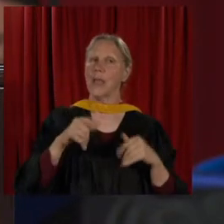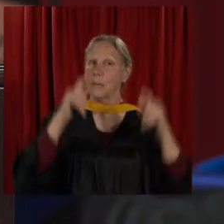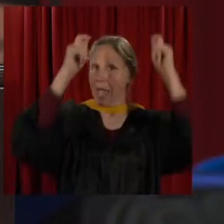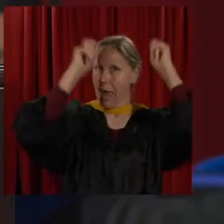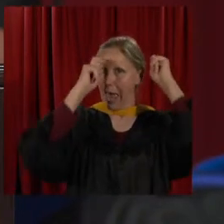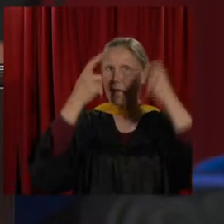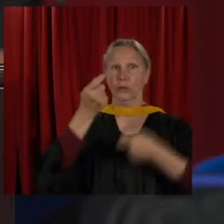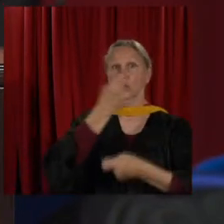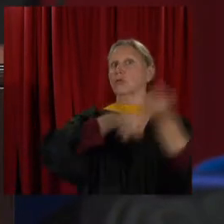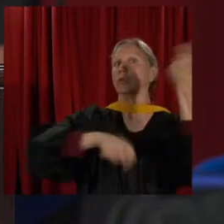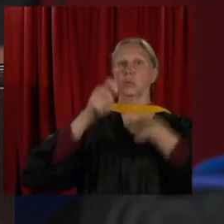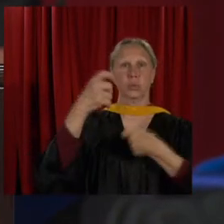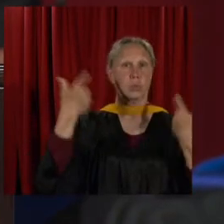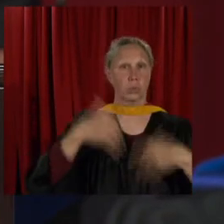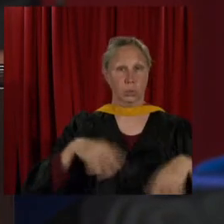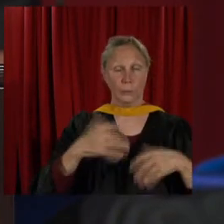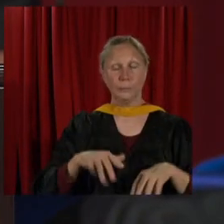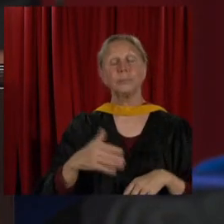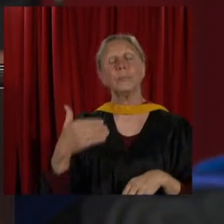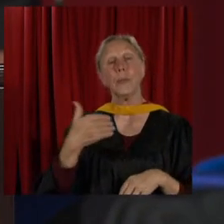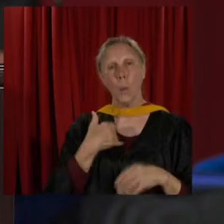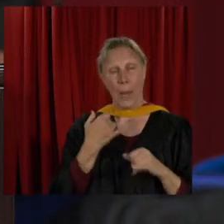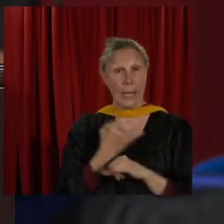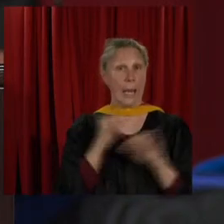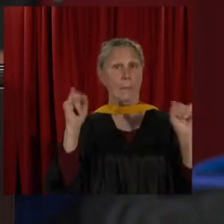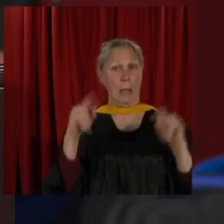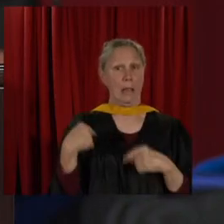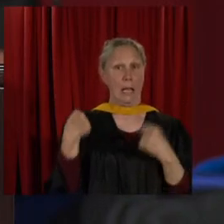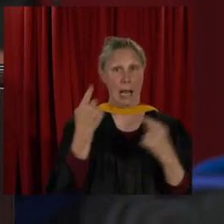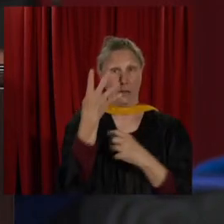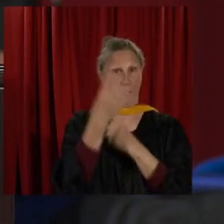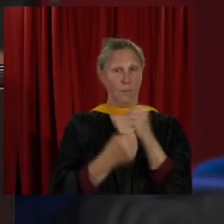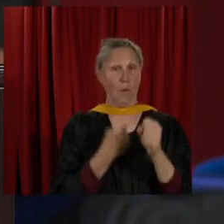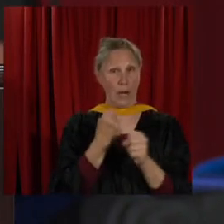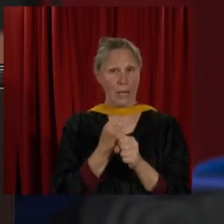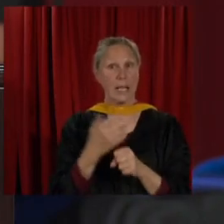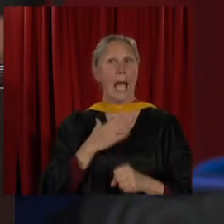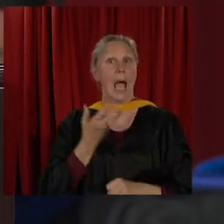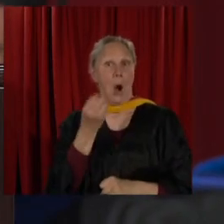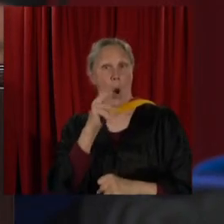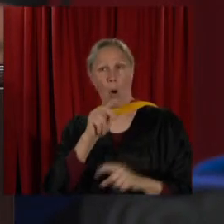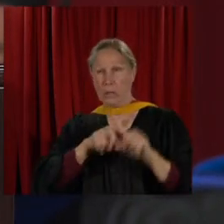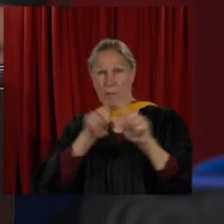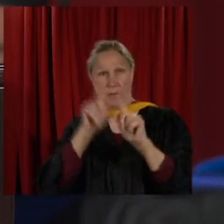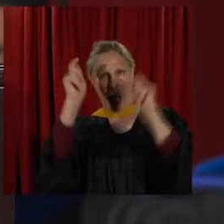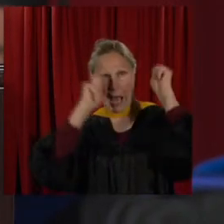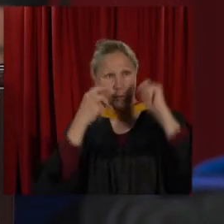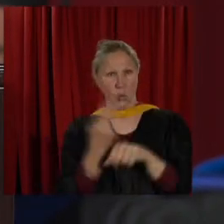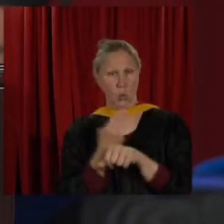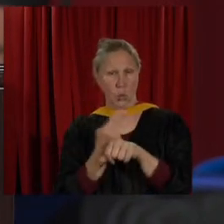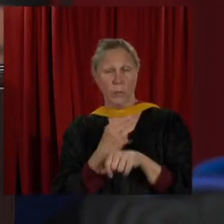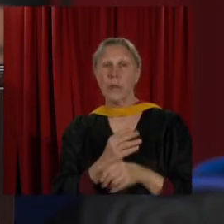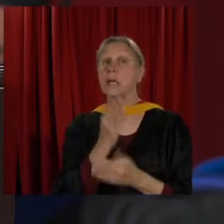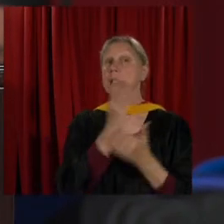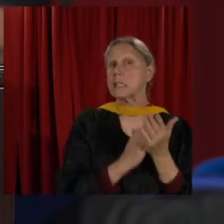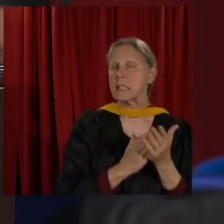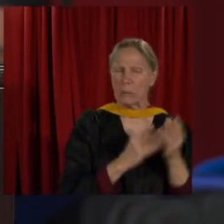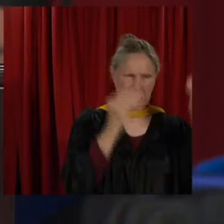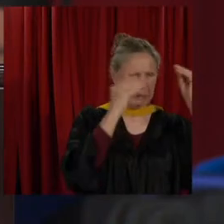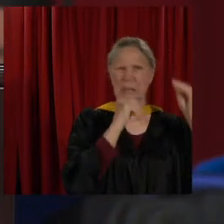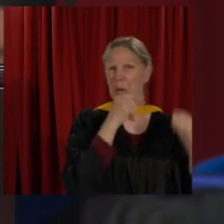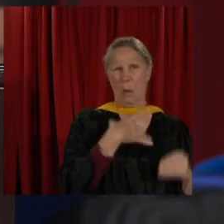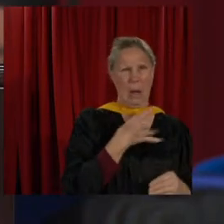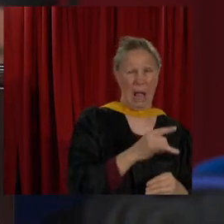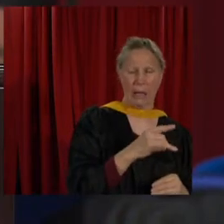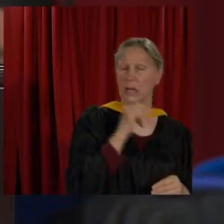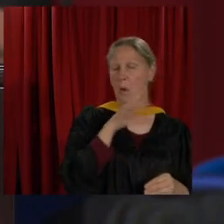wearing changes. We have had autonomy over the past 4 years to try on a myriad of hats. Some don't fit, many if